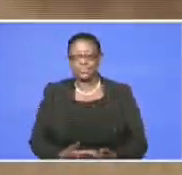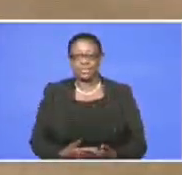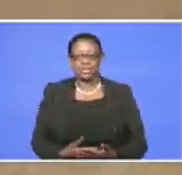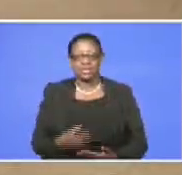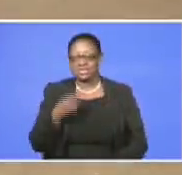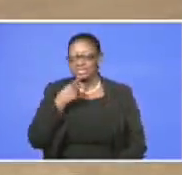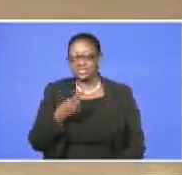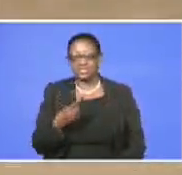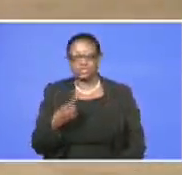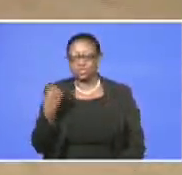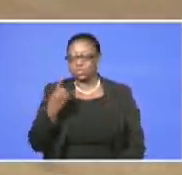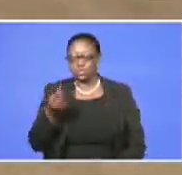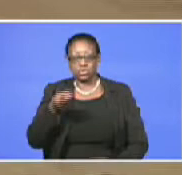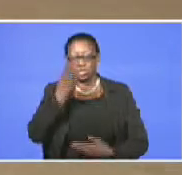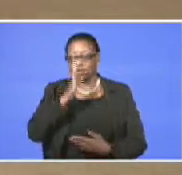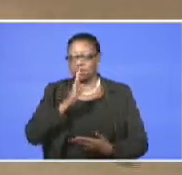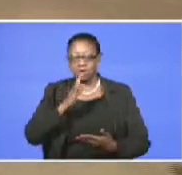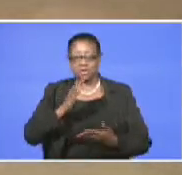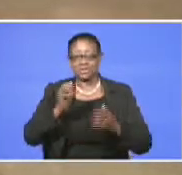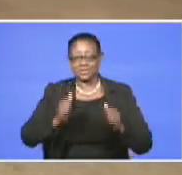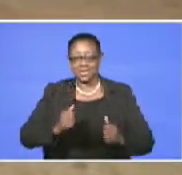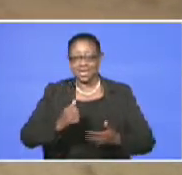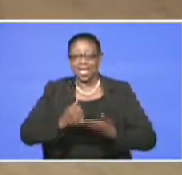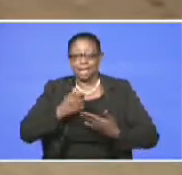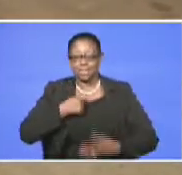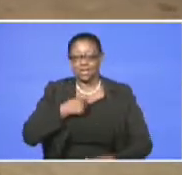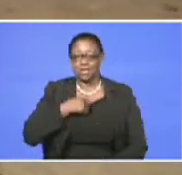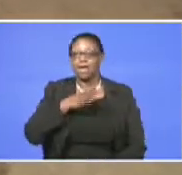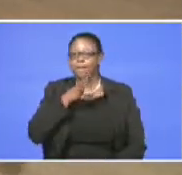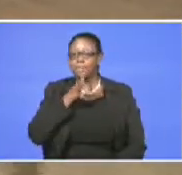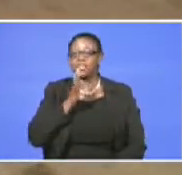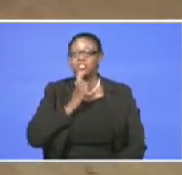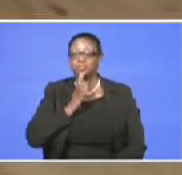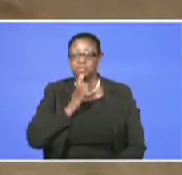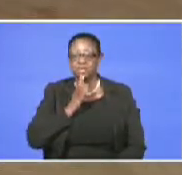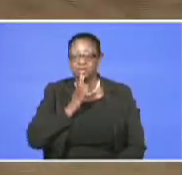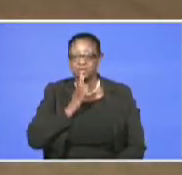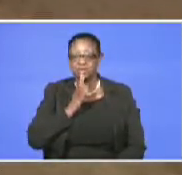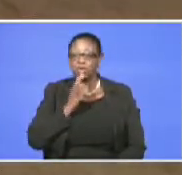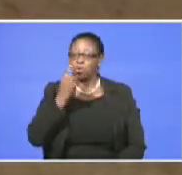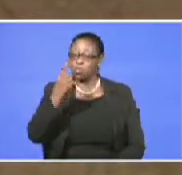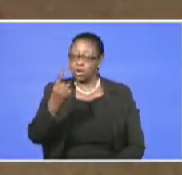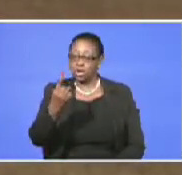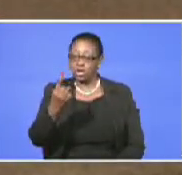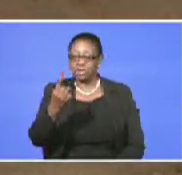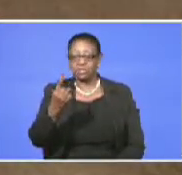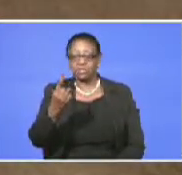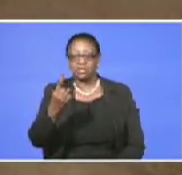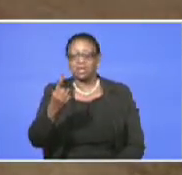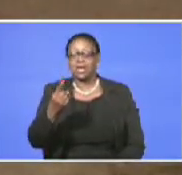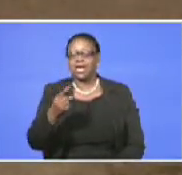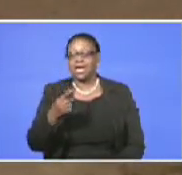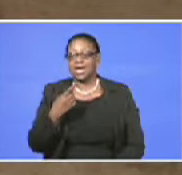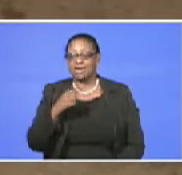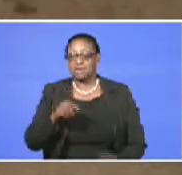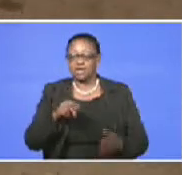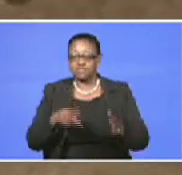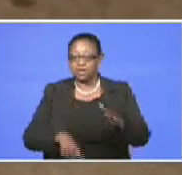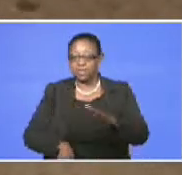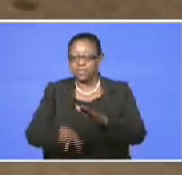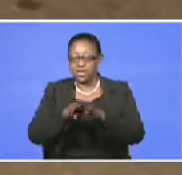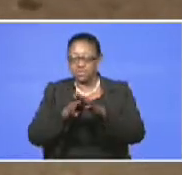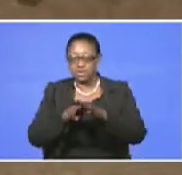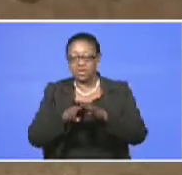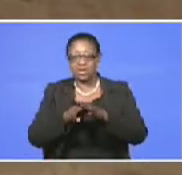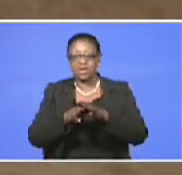Only God could get me through this right now. It's another one of my son I have to bury. I don't know